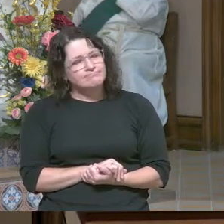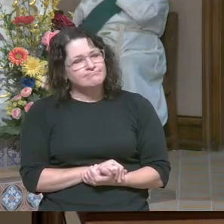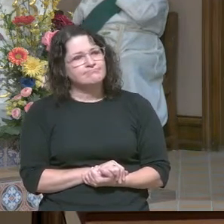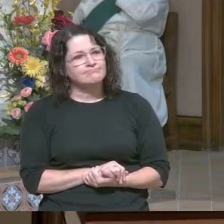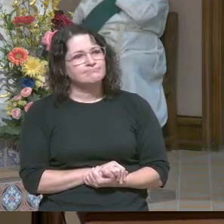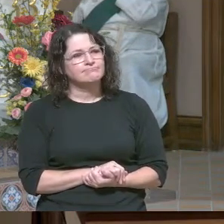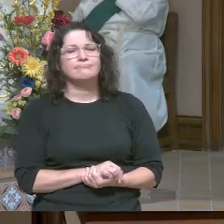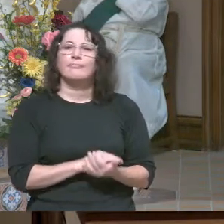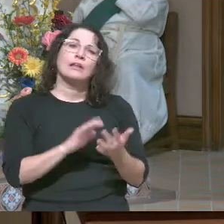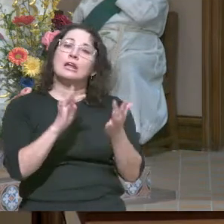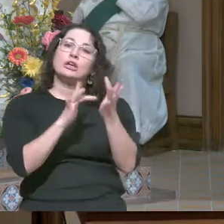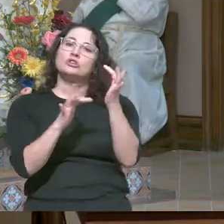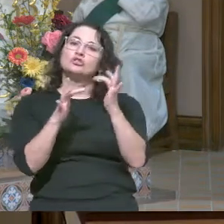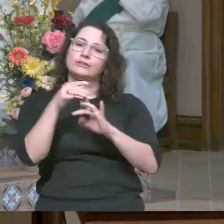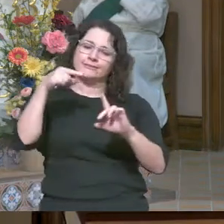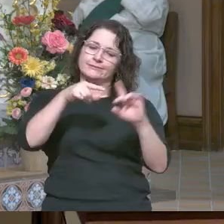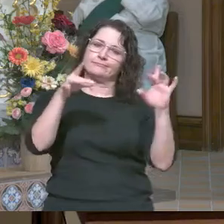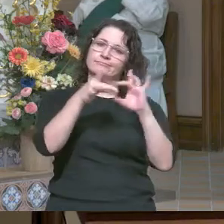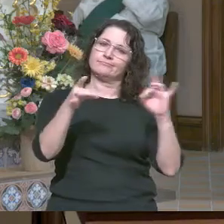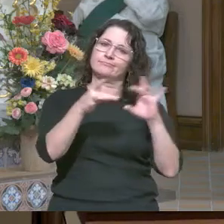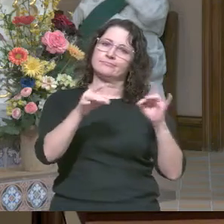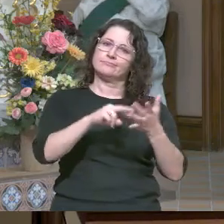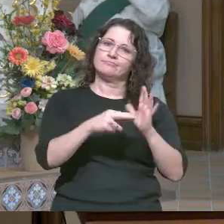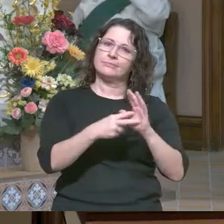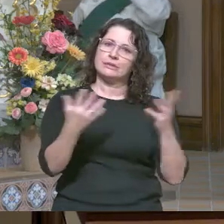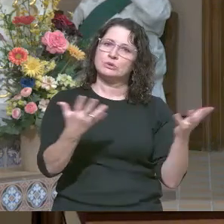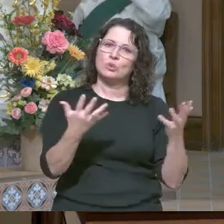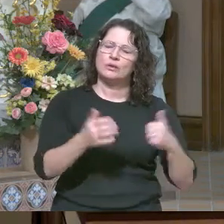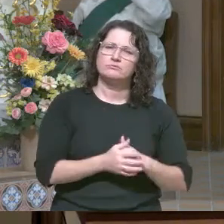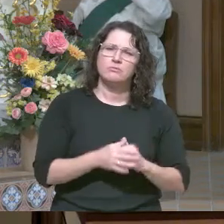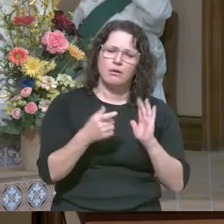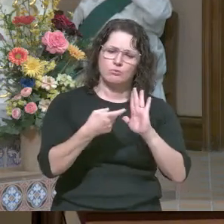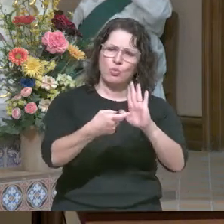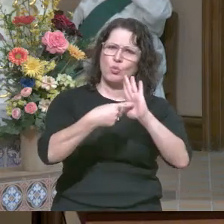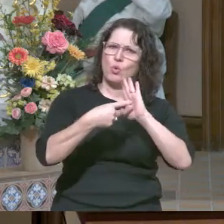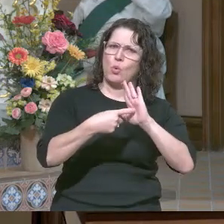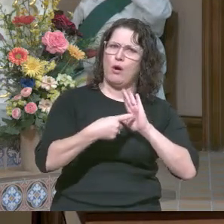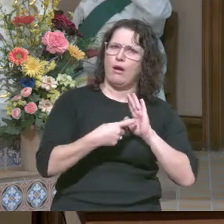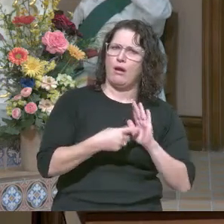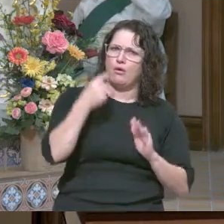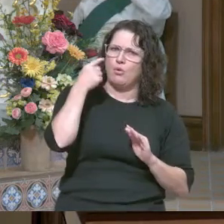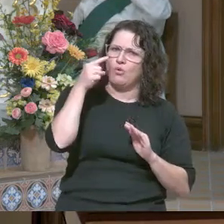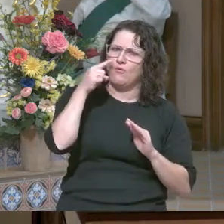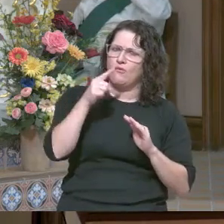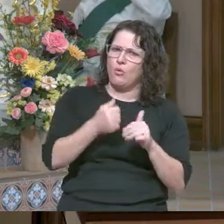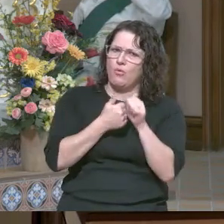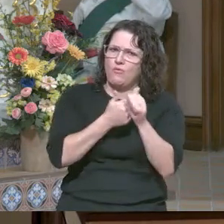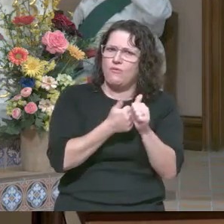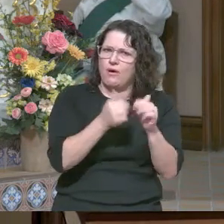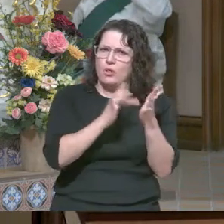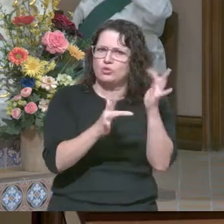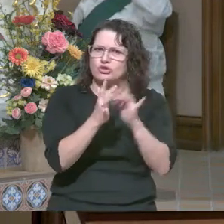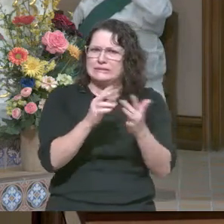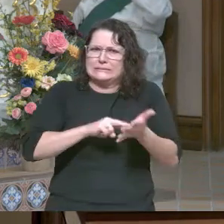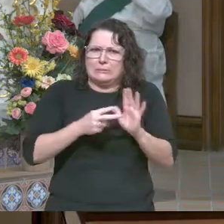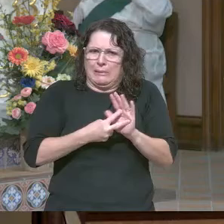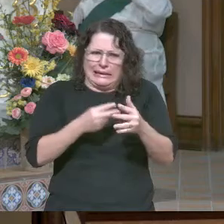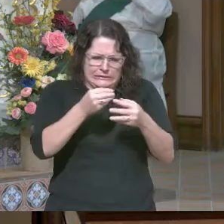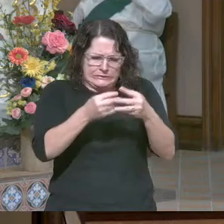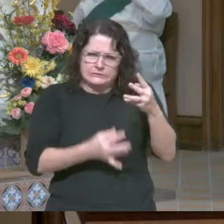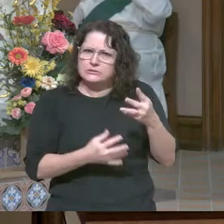Jesus here is talking about the cost of discipleship, the cost of following Jesus.